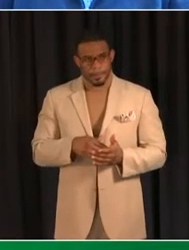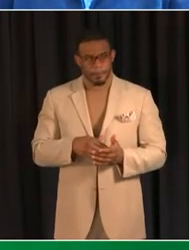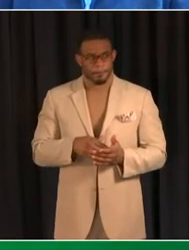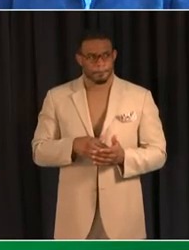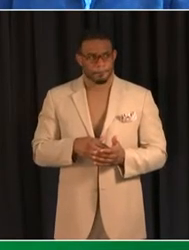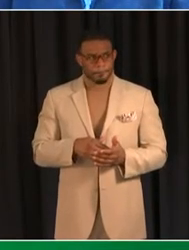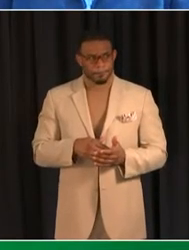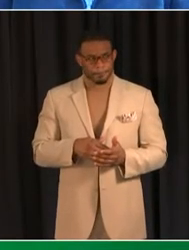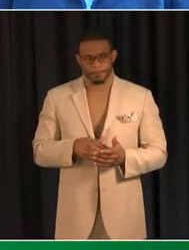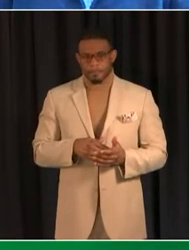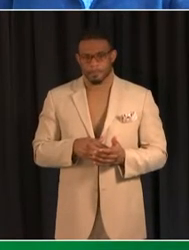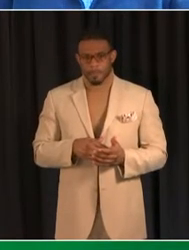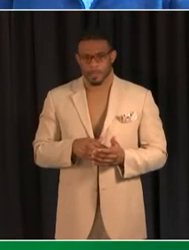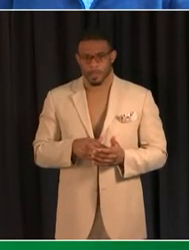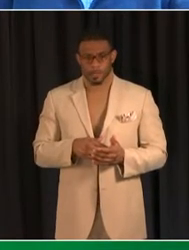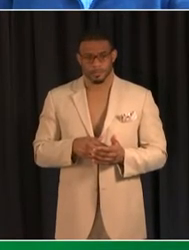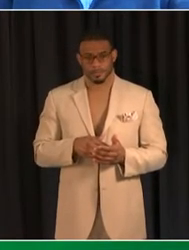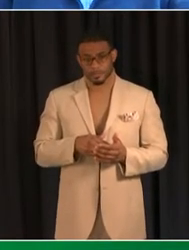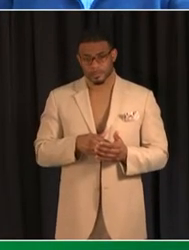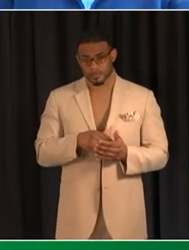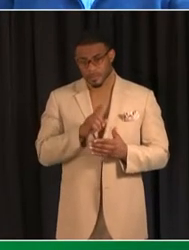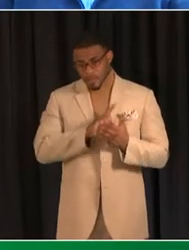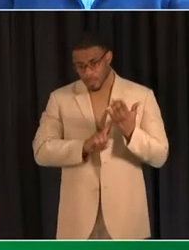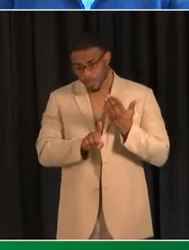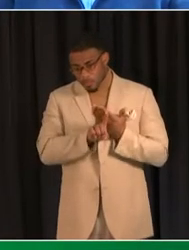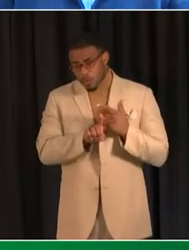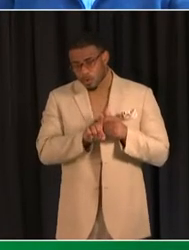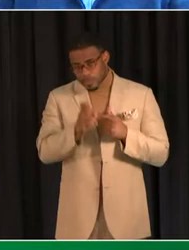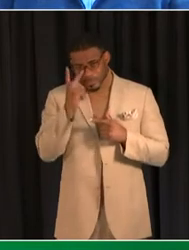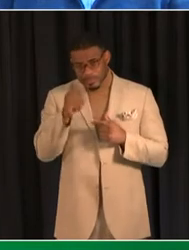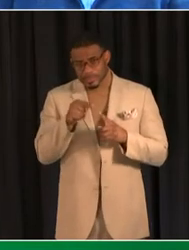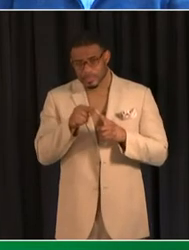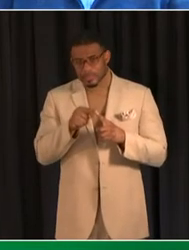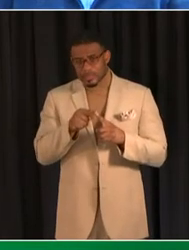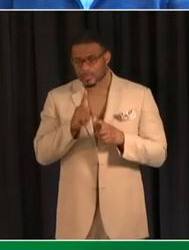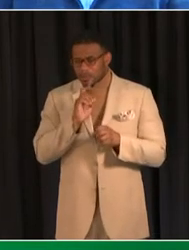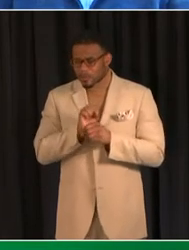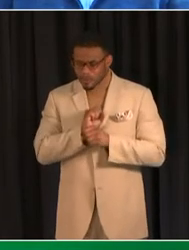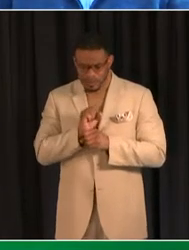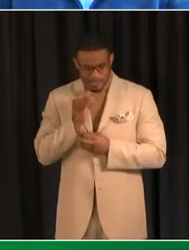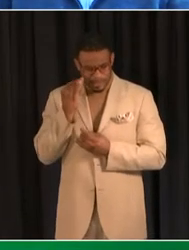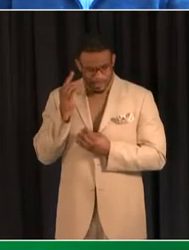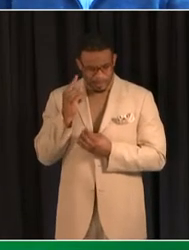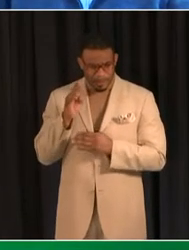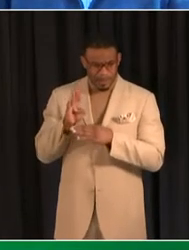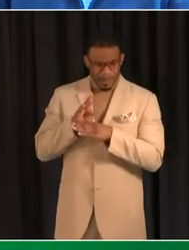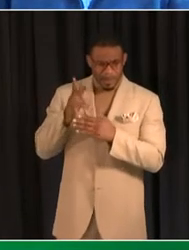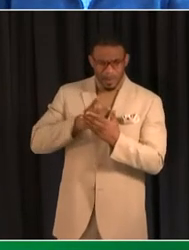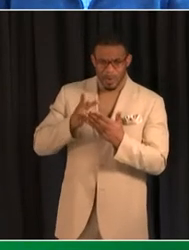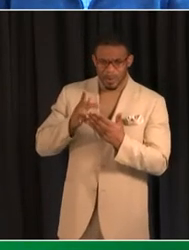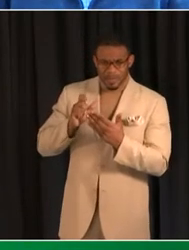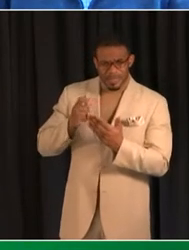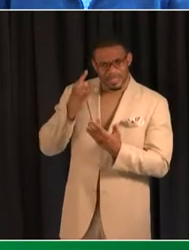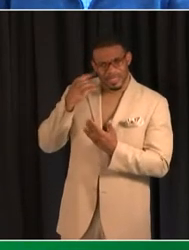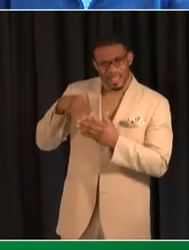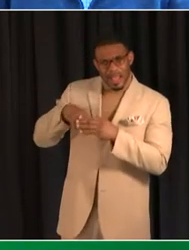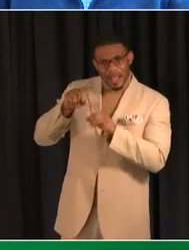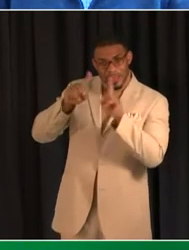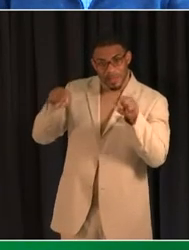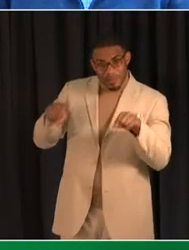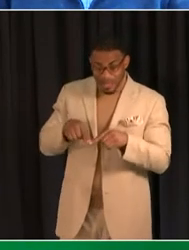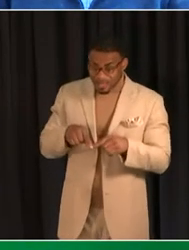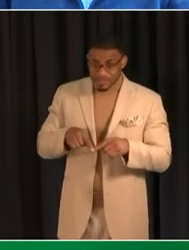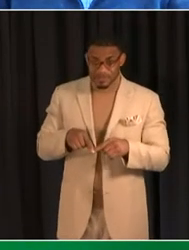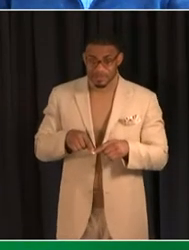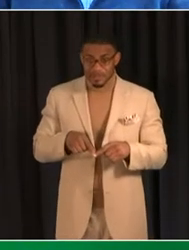again, on the forefront in just rolling over business permits. But